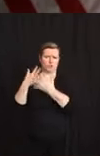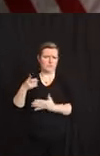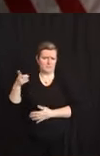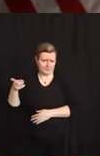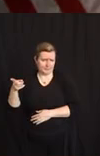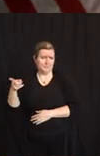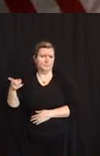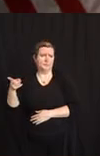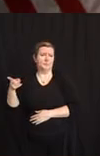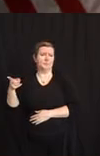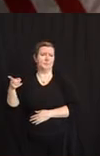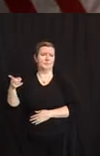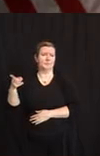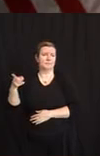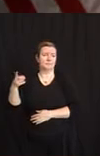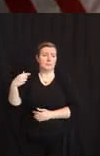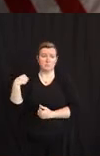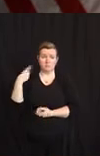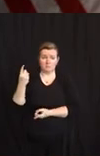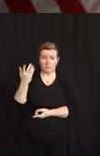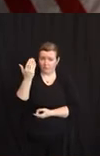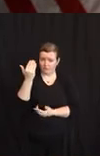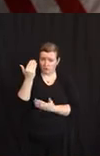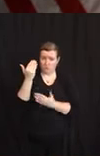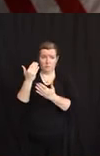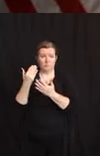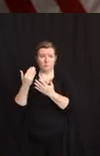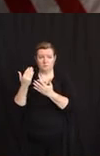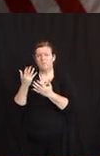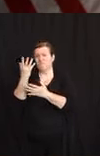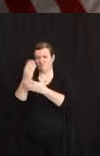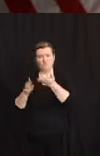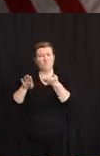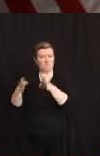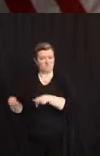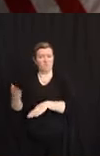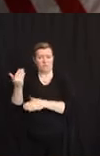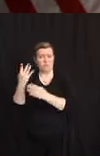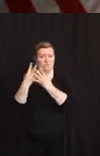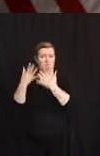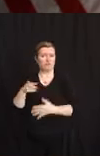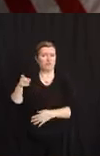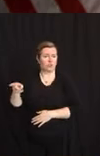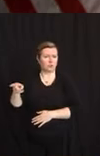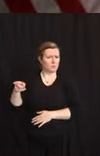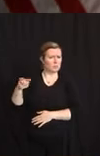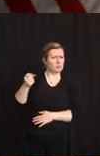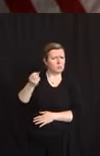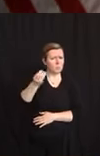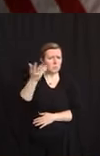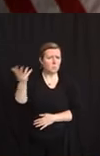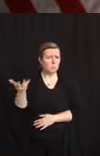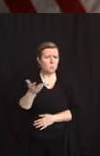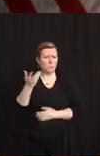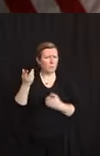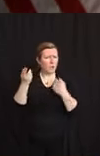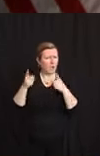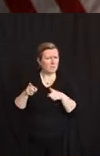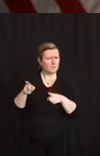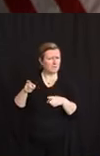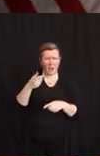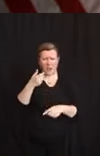believe any have been released. Can you explain the delay? Is there a process behind this, and any reaction to that? Thank you, John.